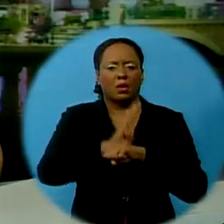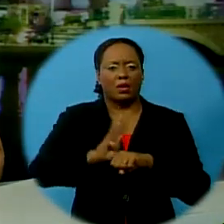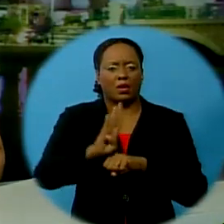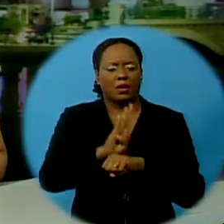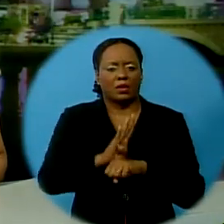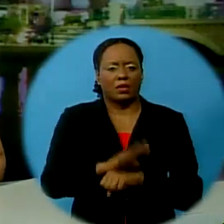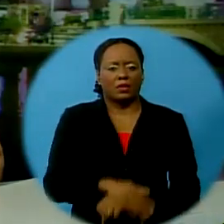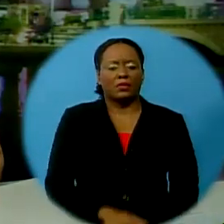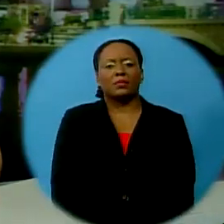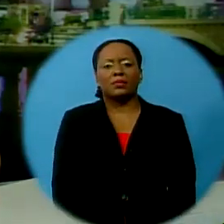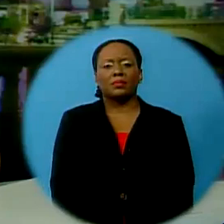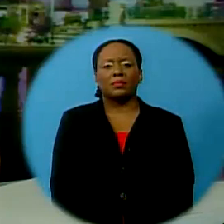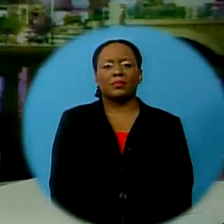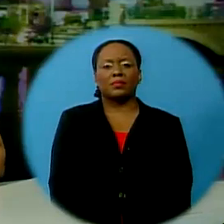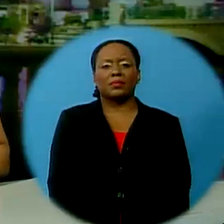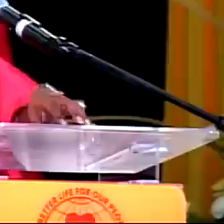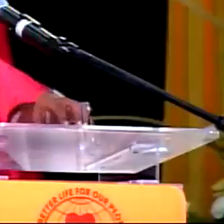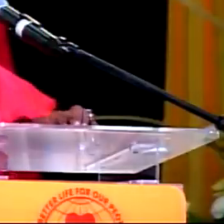country.